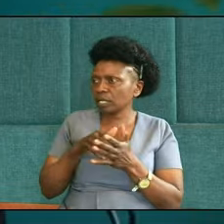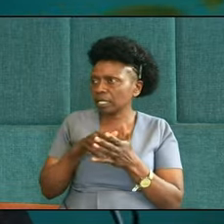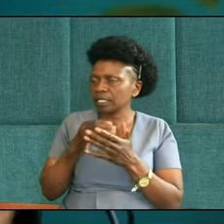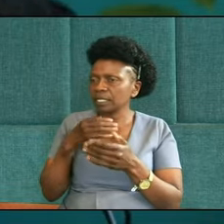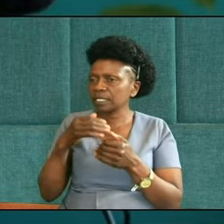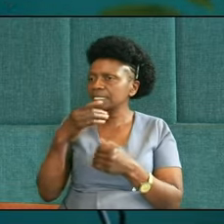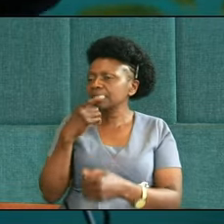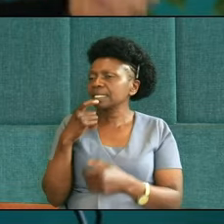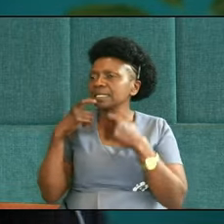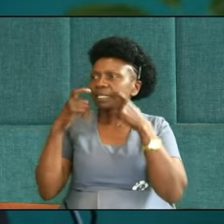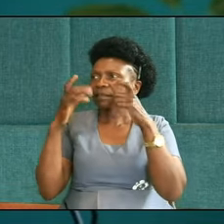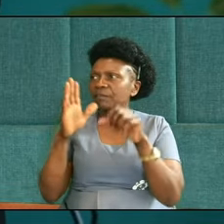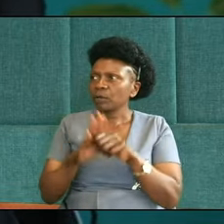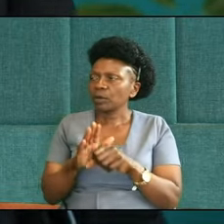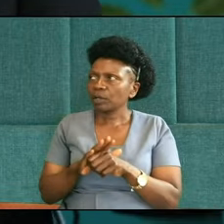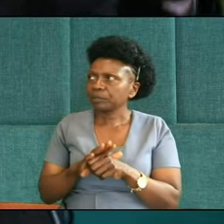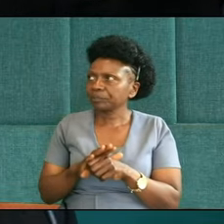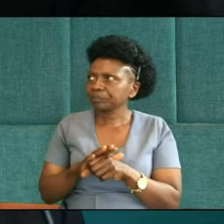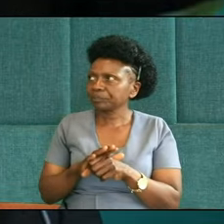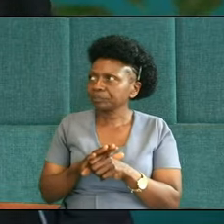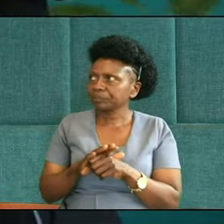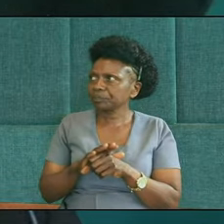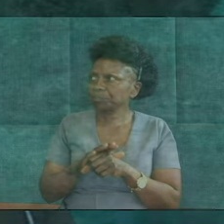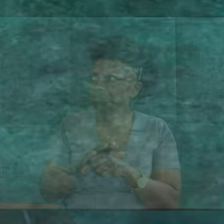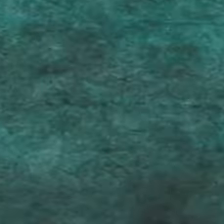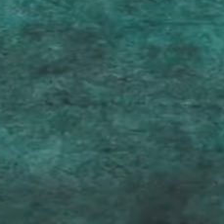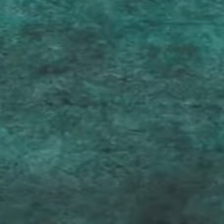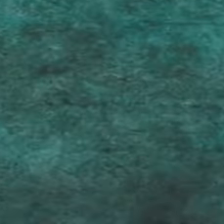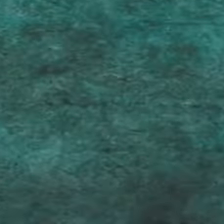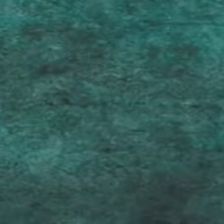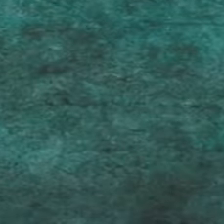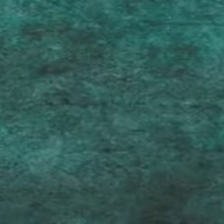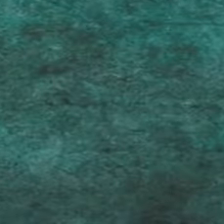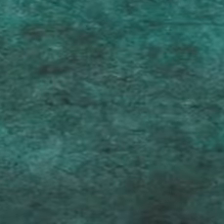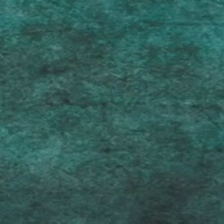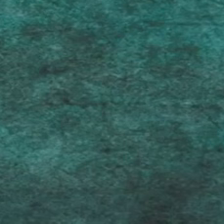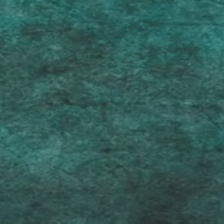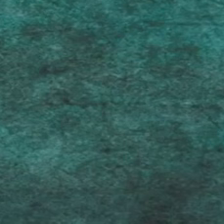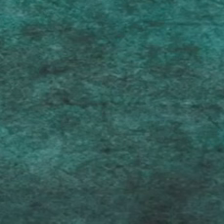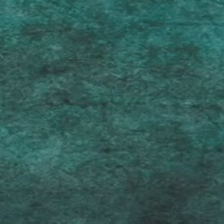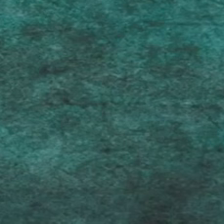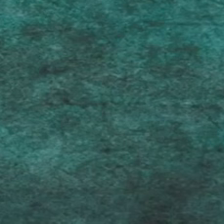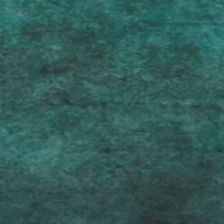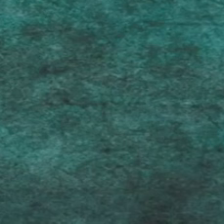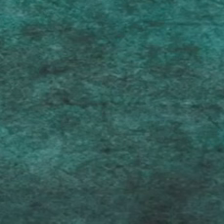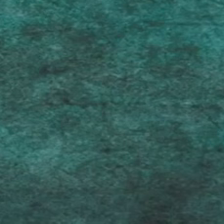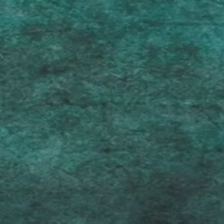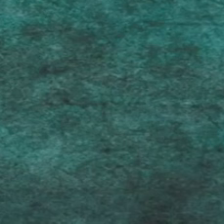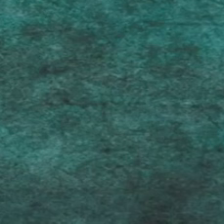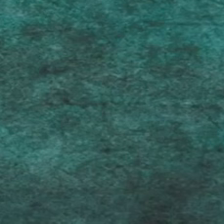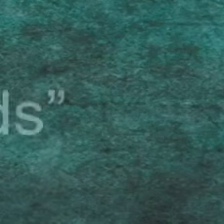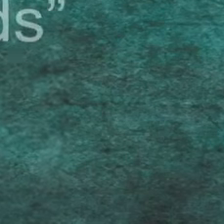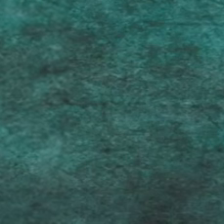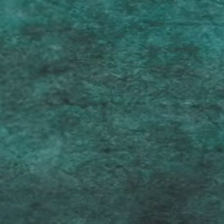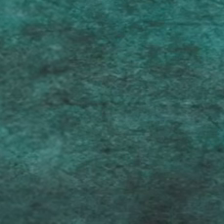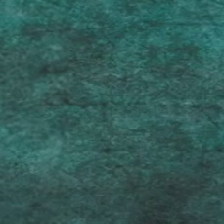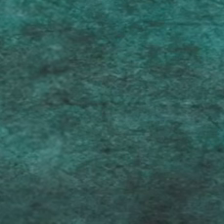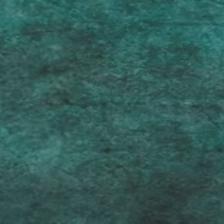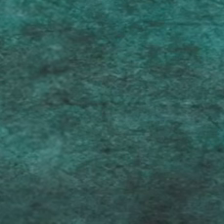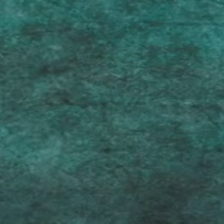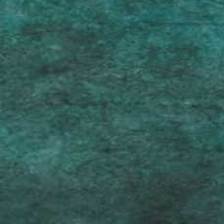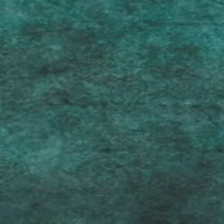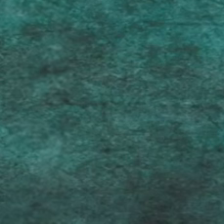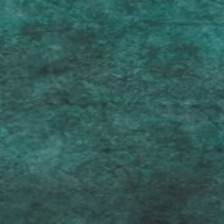everybody. Then he talks to Simeon and Levi and he says, you men of violence, then he gives some good news to Asher will produce rich foods